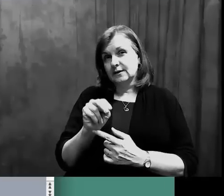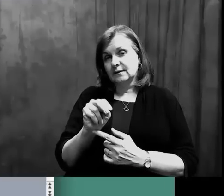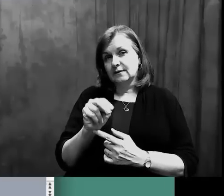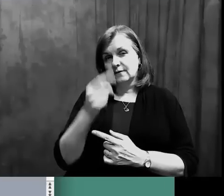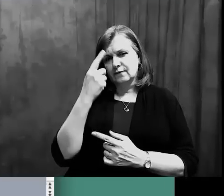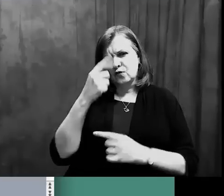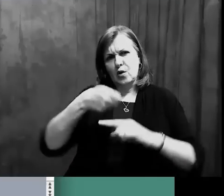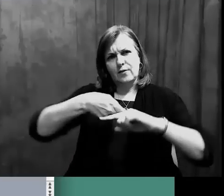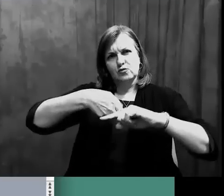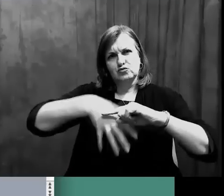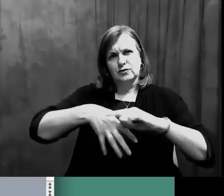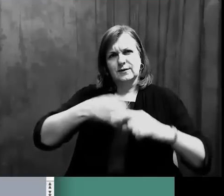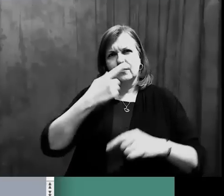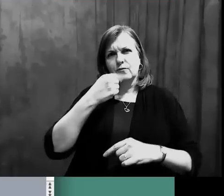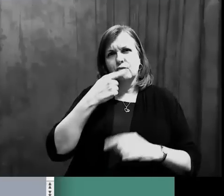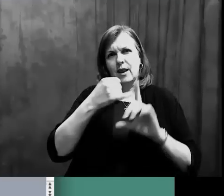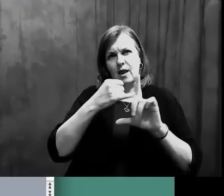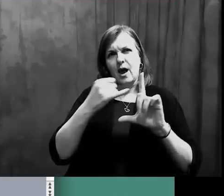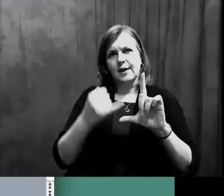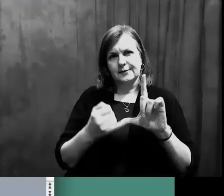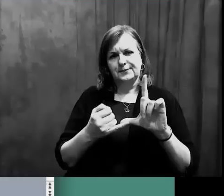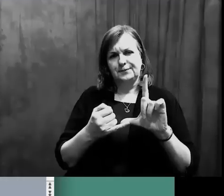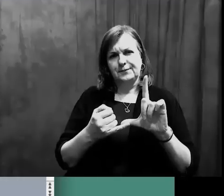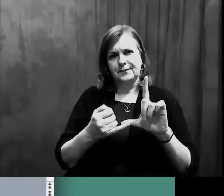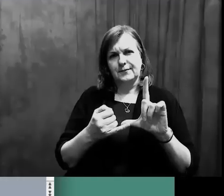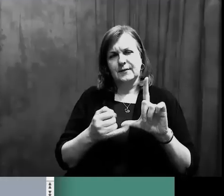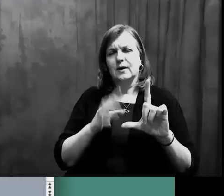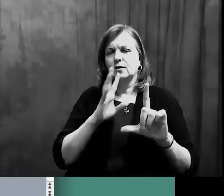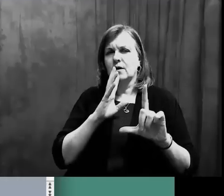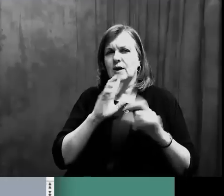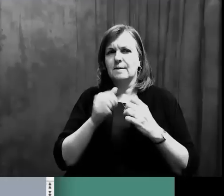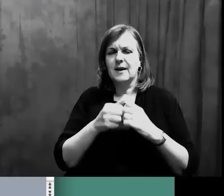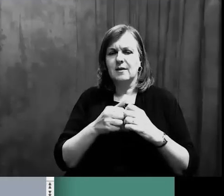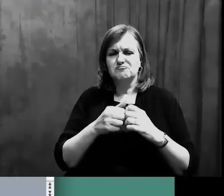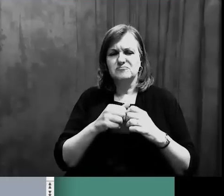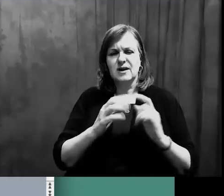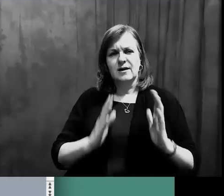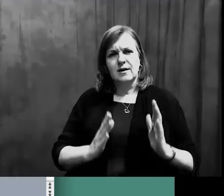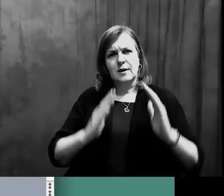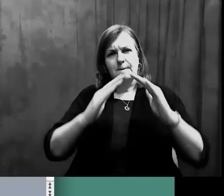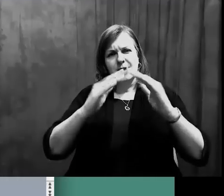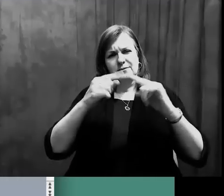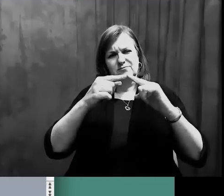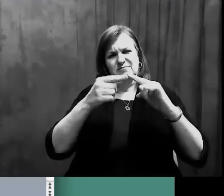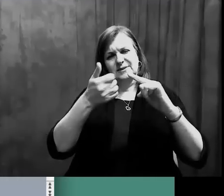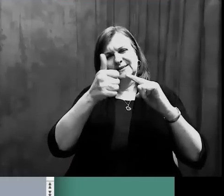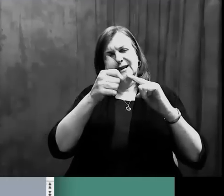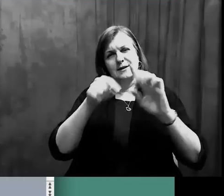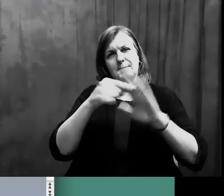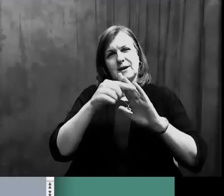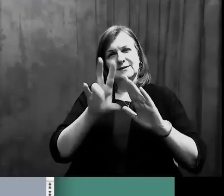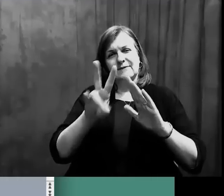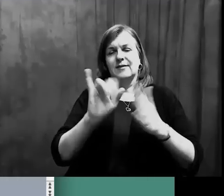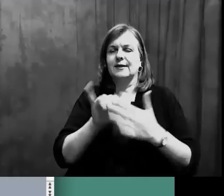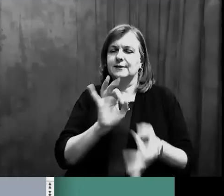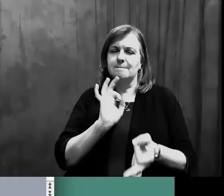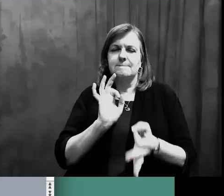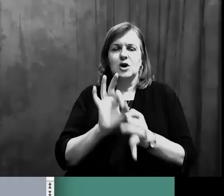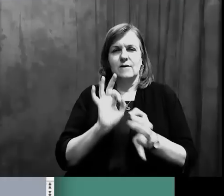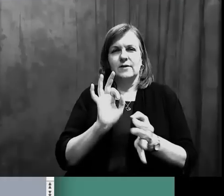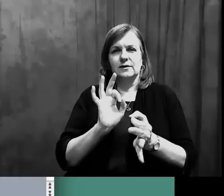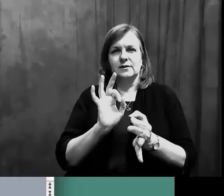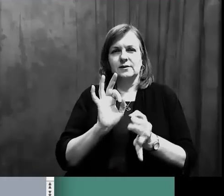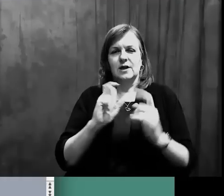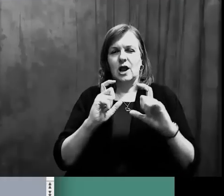concentration of auxin, in this case in our root line here, we're actually looking at about 10 to the